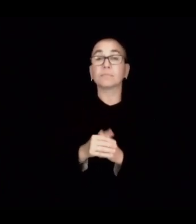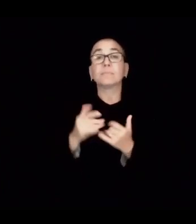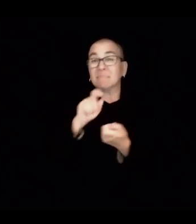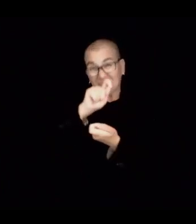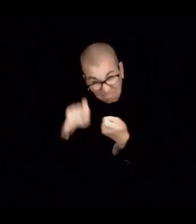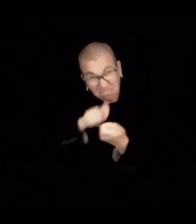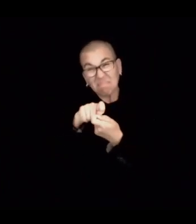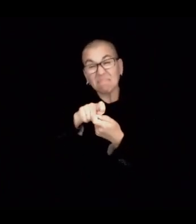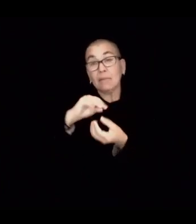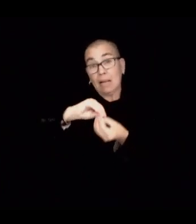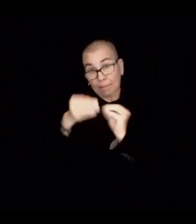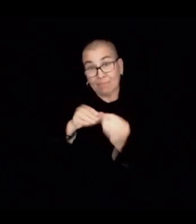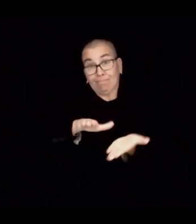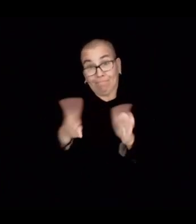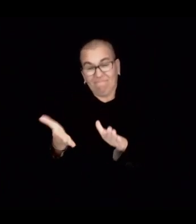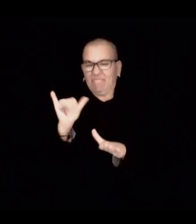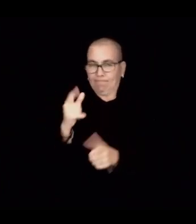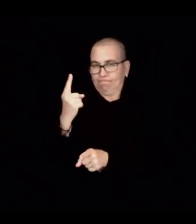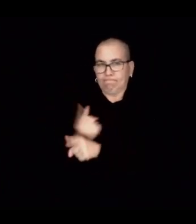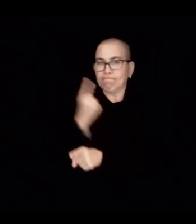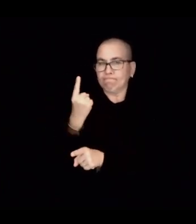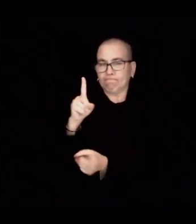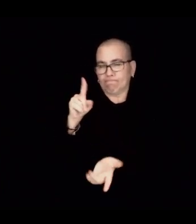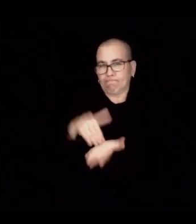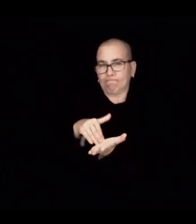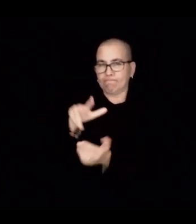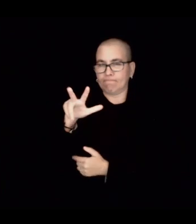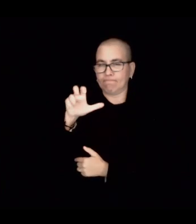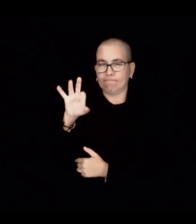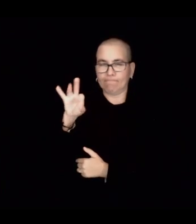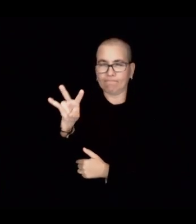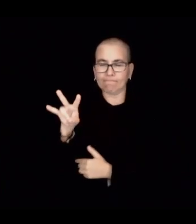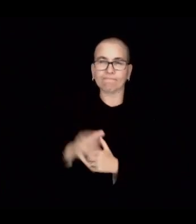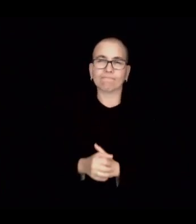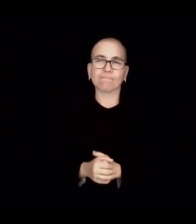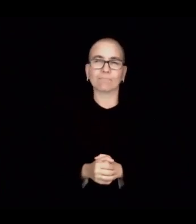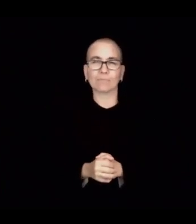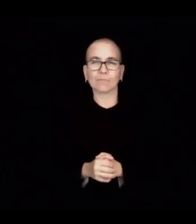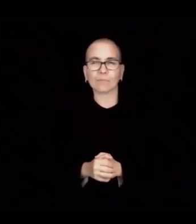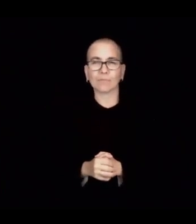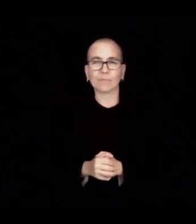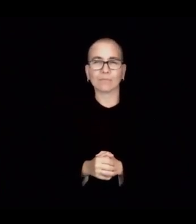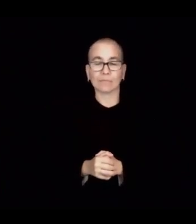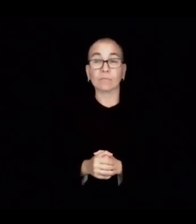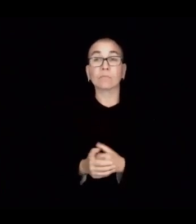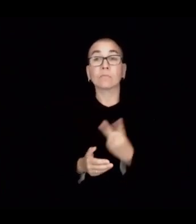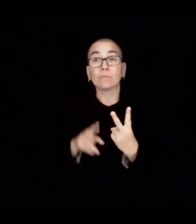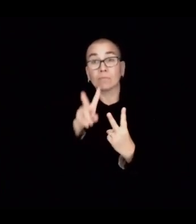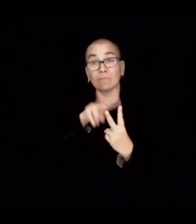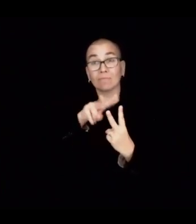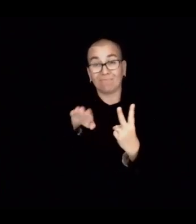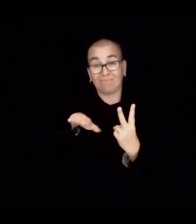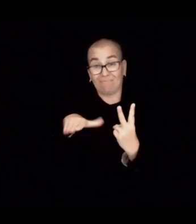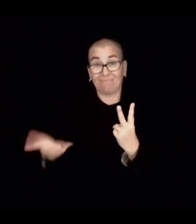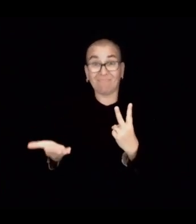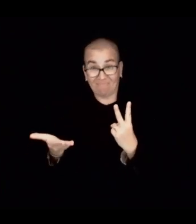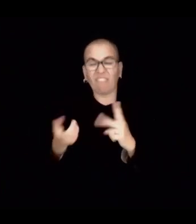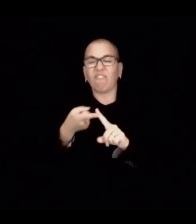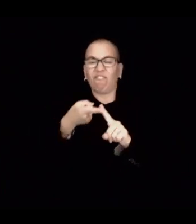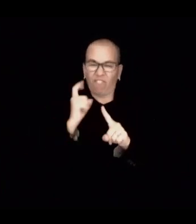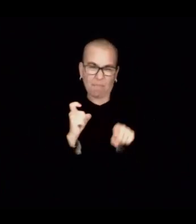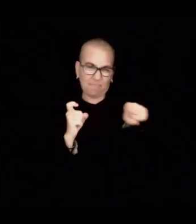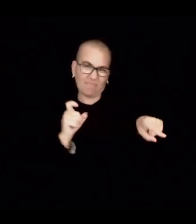only went up by 1. 2 of these deaths occurred in residents of long-term care facilities, 2 in Hennepin County, 2 in